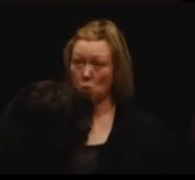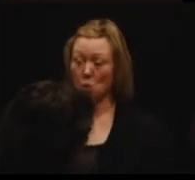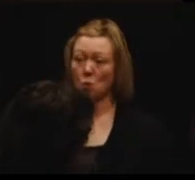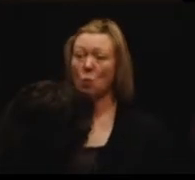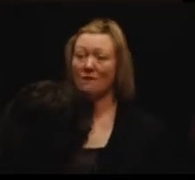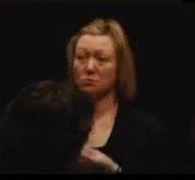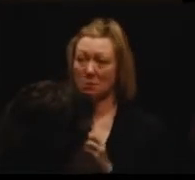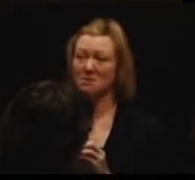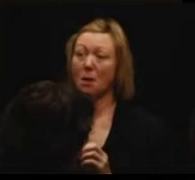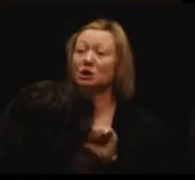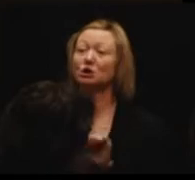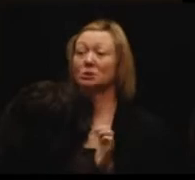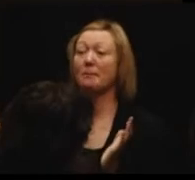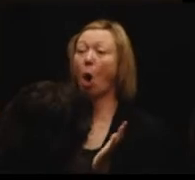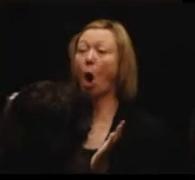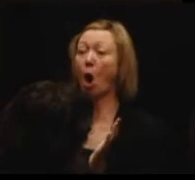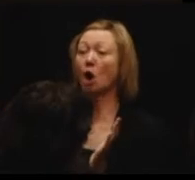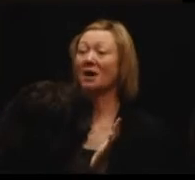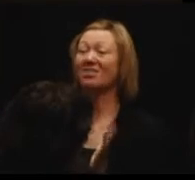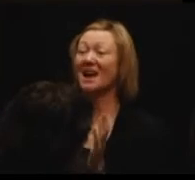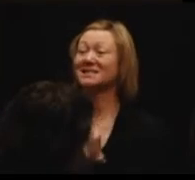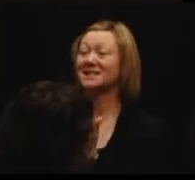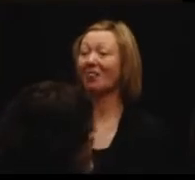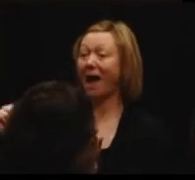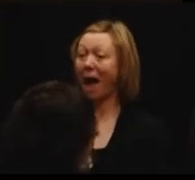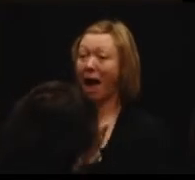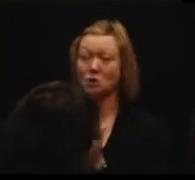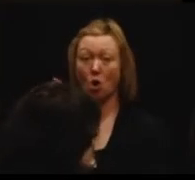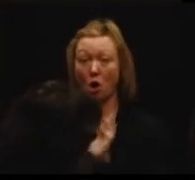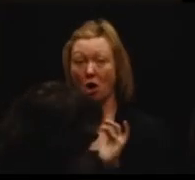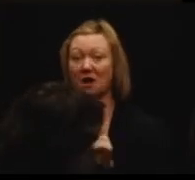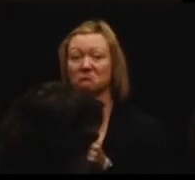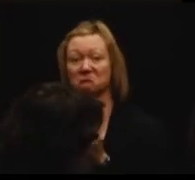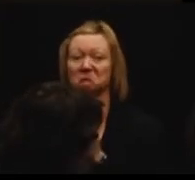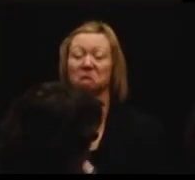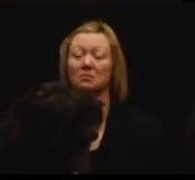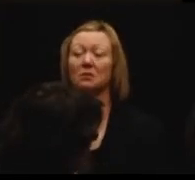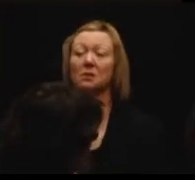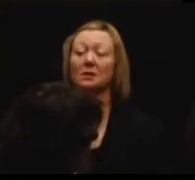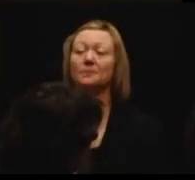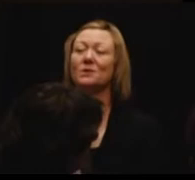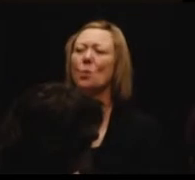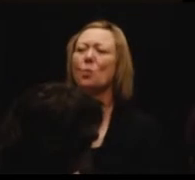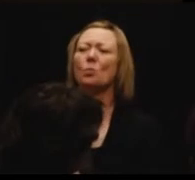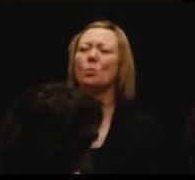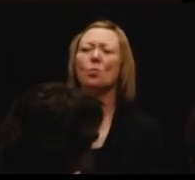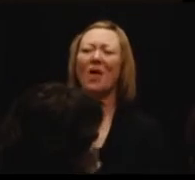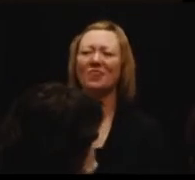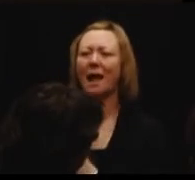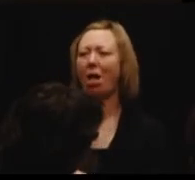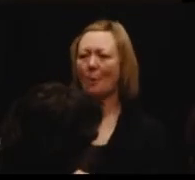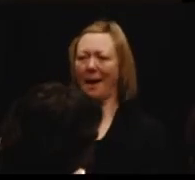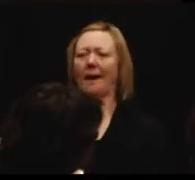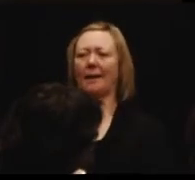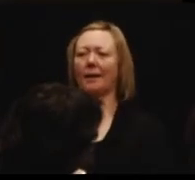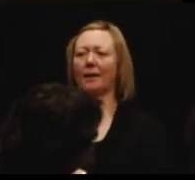do blog. They're selling artwork online and things like that. But one of the things that I think is being held back is the fact that our